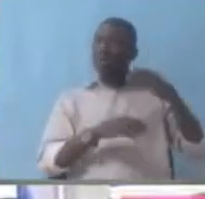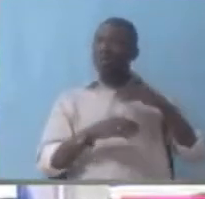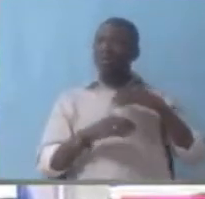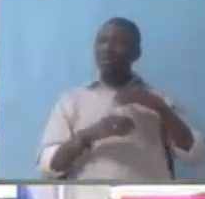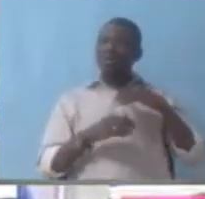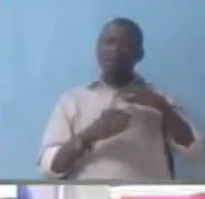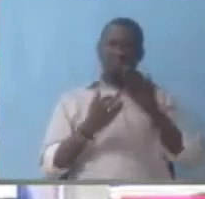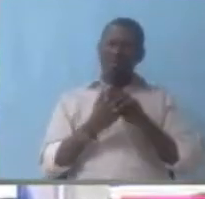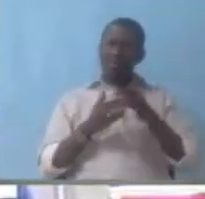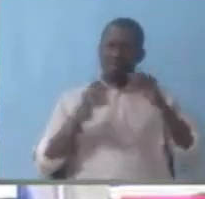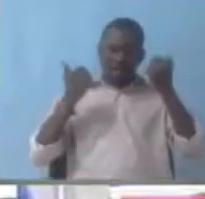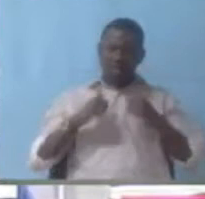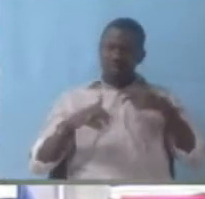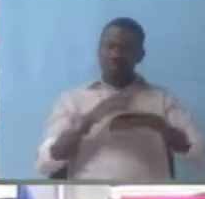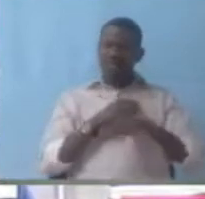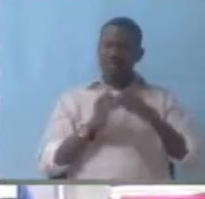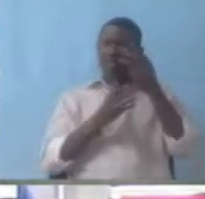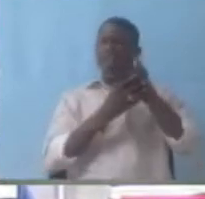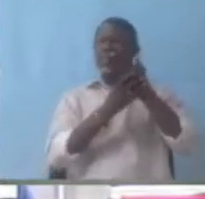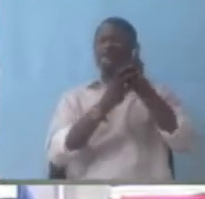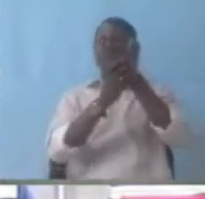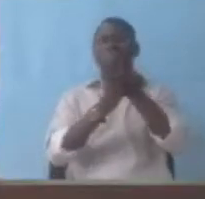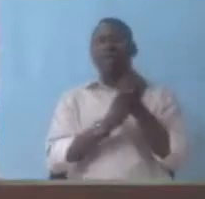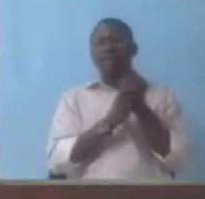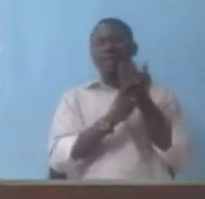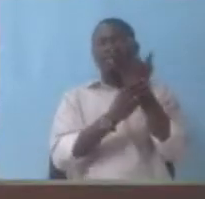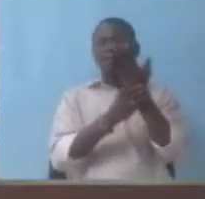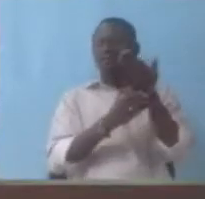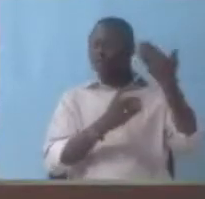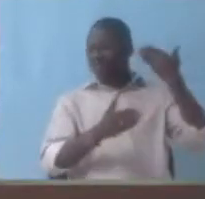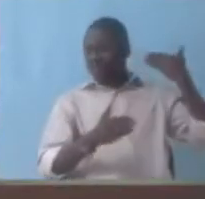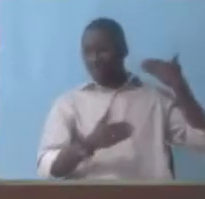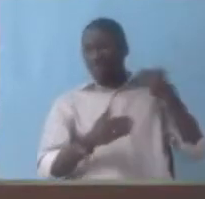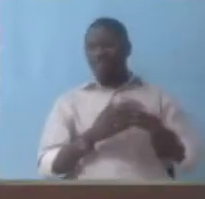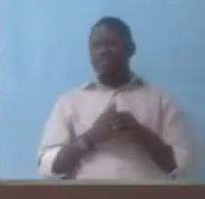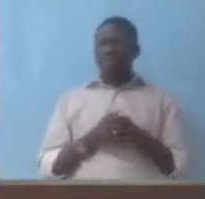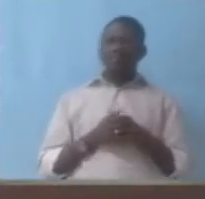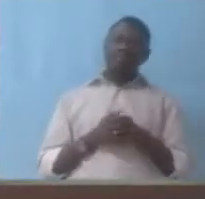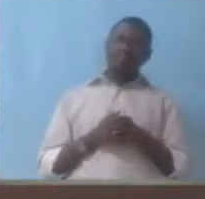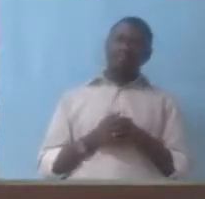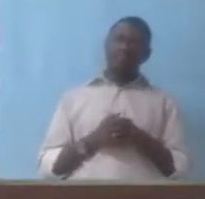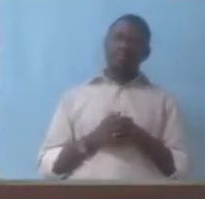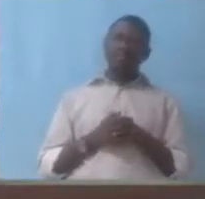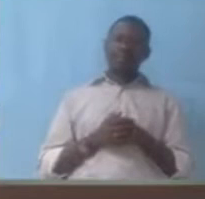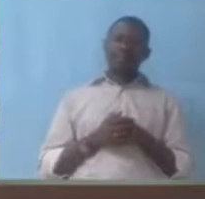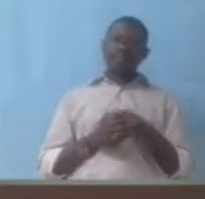1995 if I'm not mistaken. Ma lungani londe bring hakilo bakane ko koma be benna watele fe miale ka be kala 1995. I'm sure you're aware of